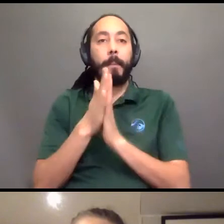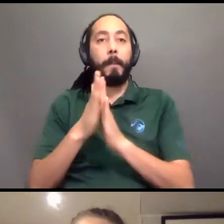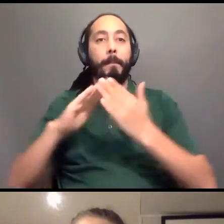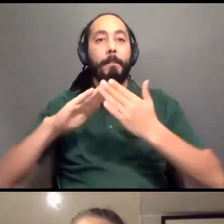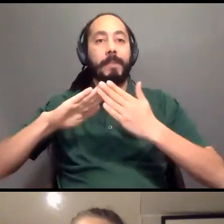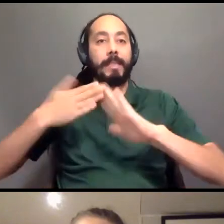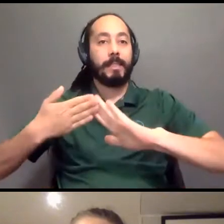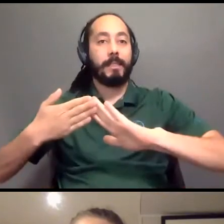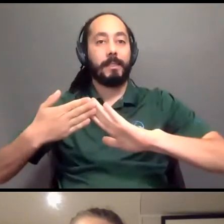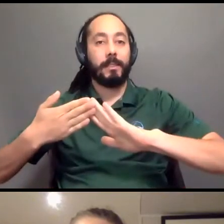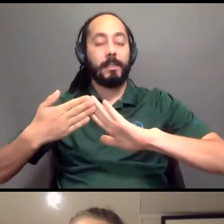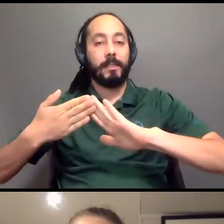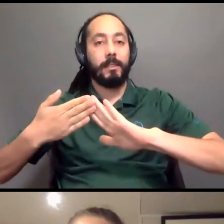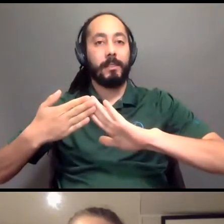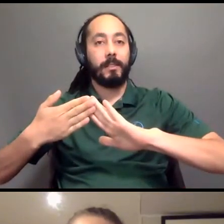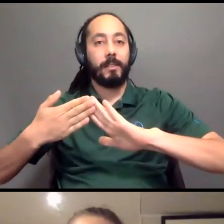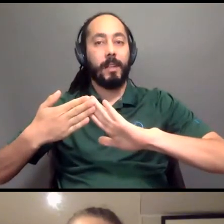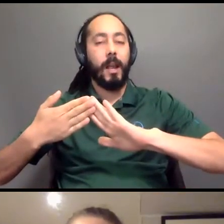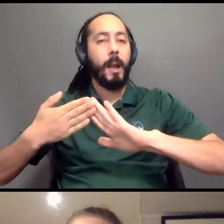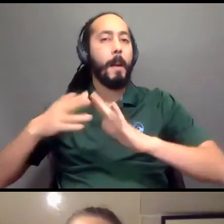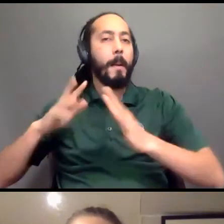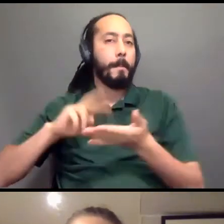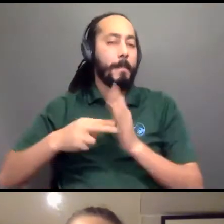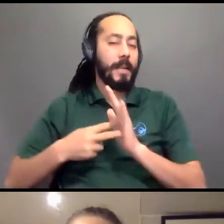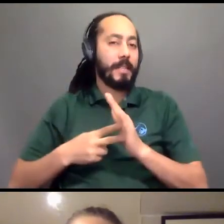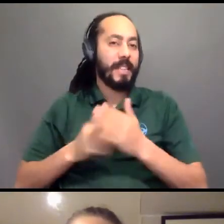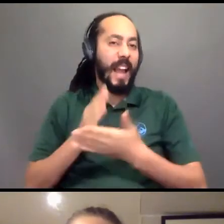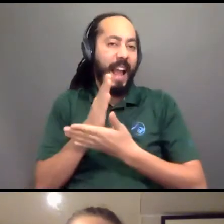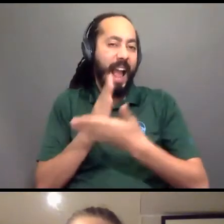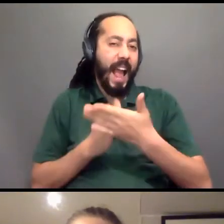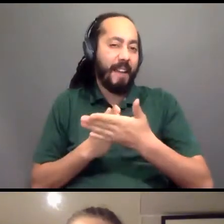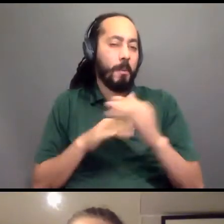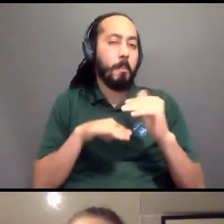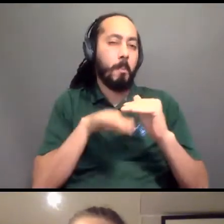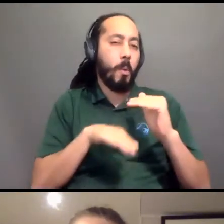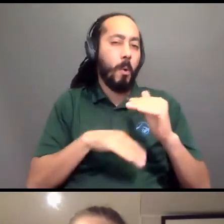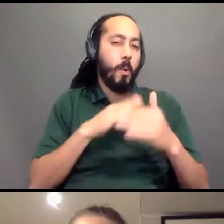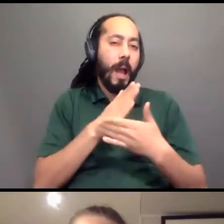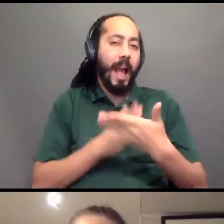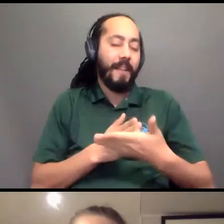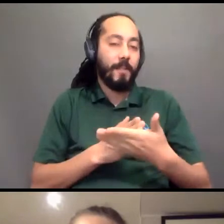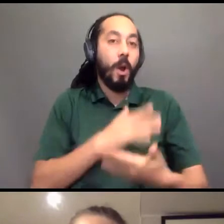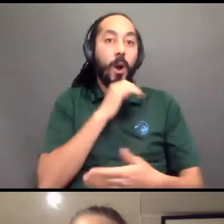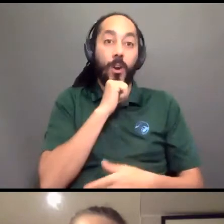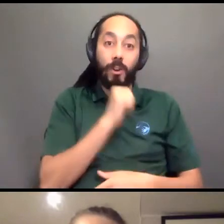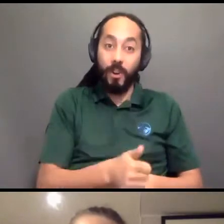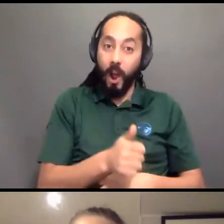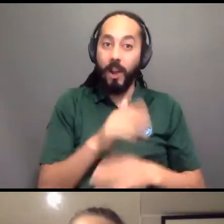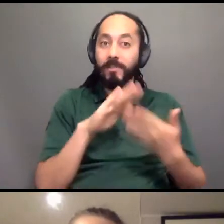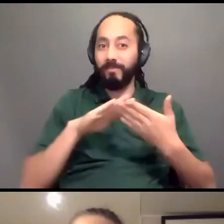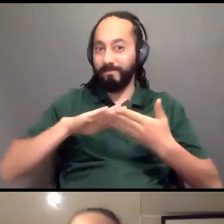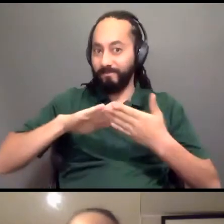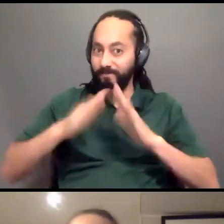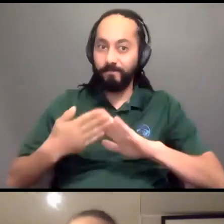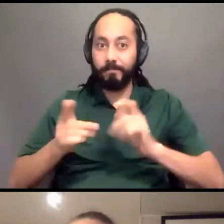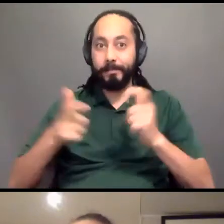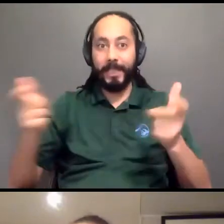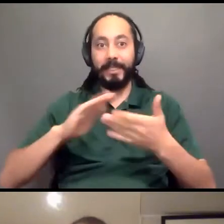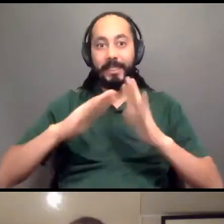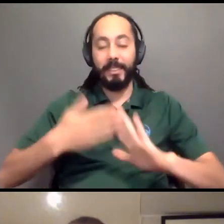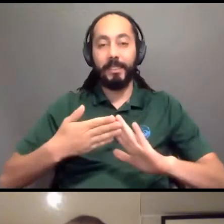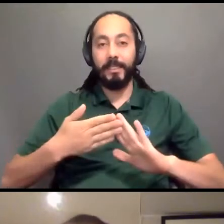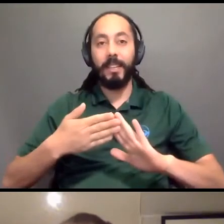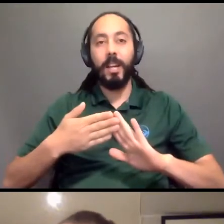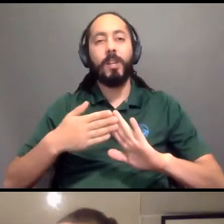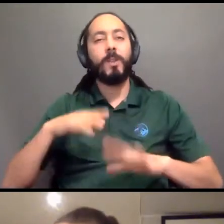means that half of us, minus one, are still not urban. And that matters as well. So those